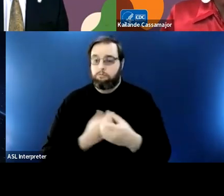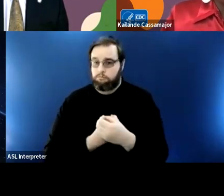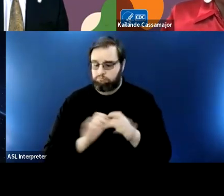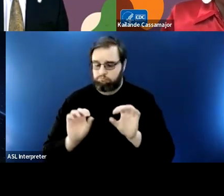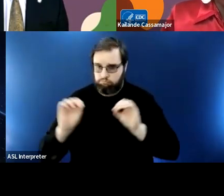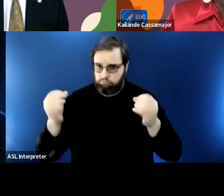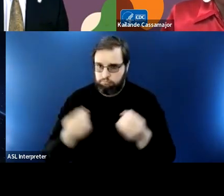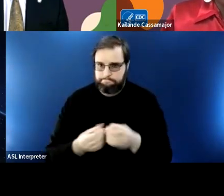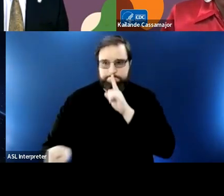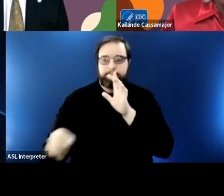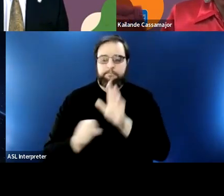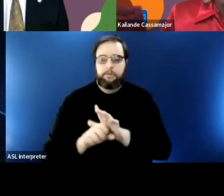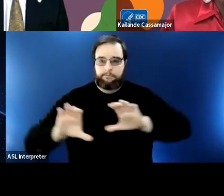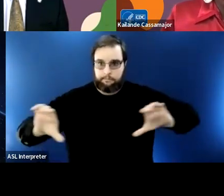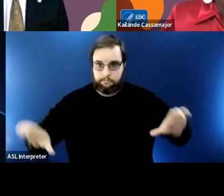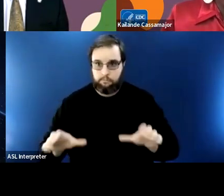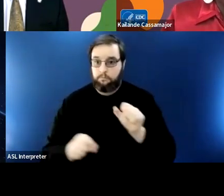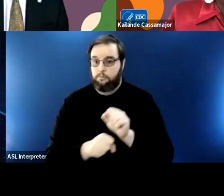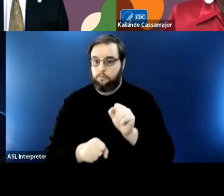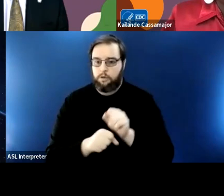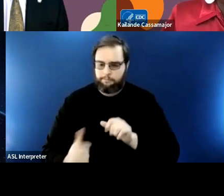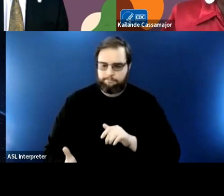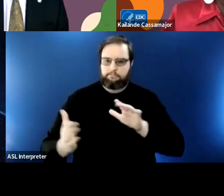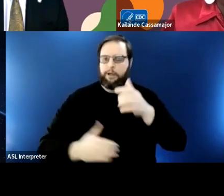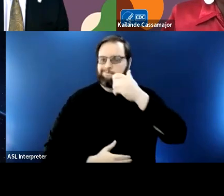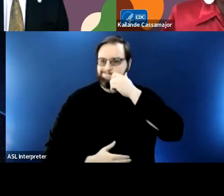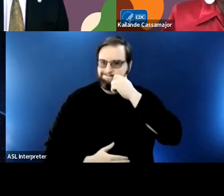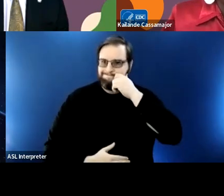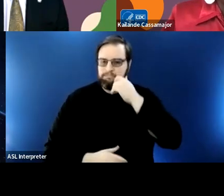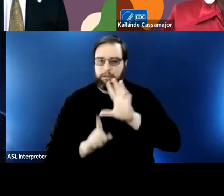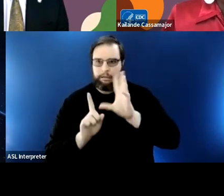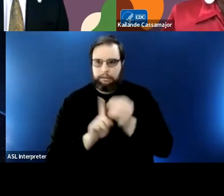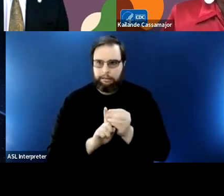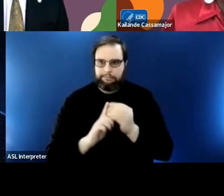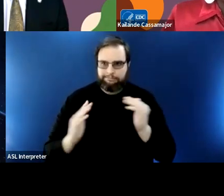to doing work that addresses racial and ethnic equity.